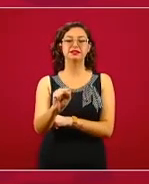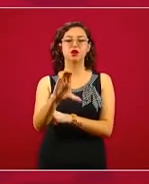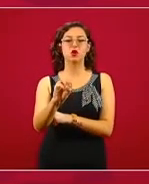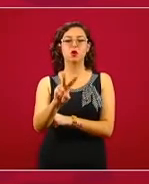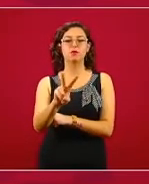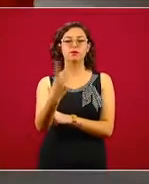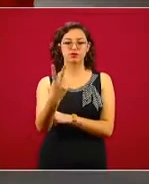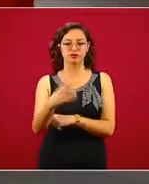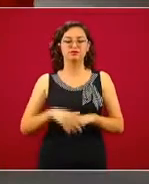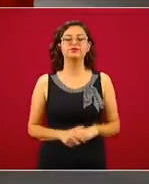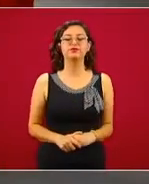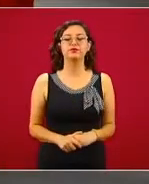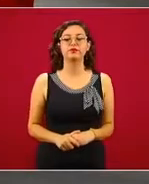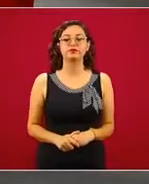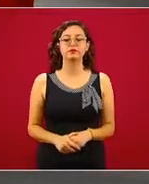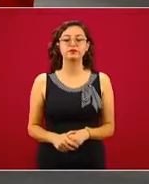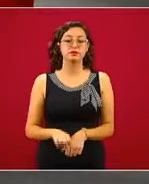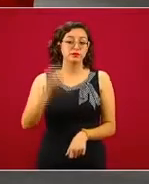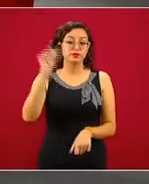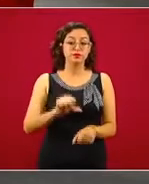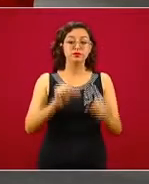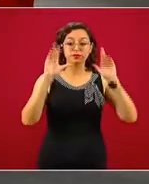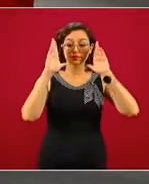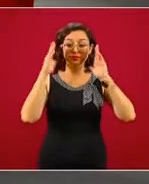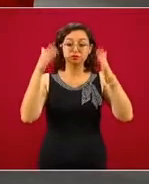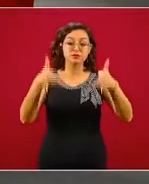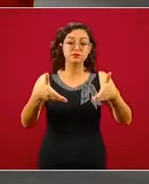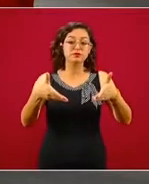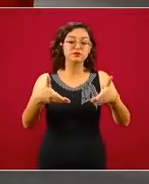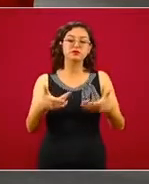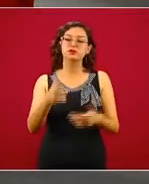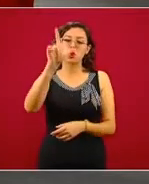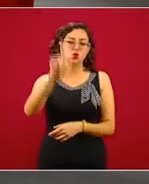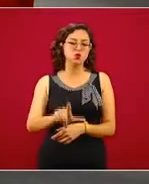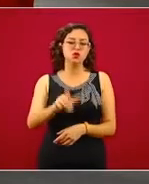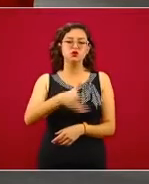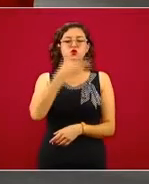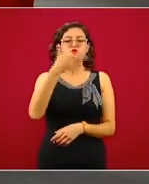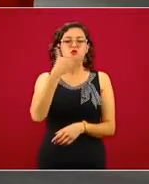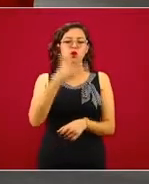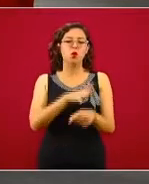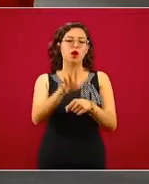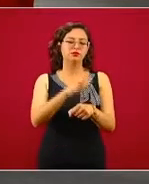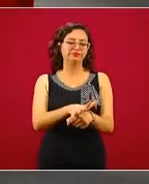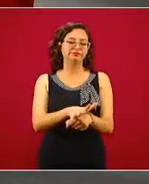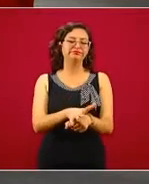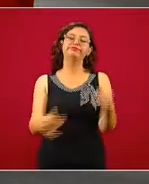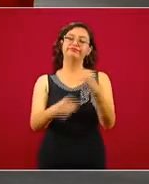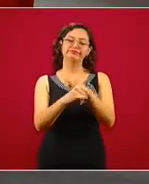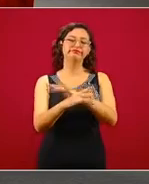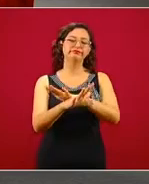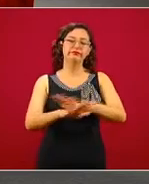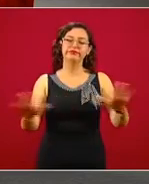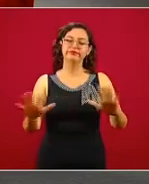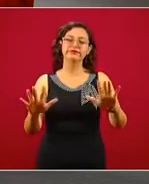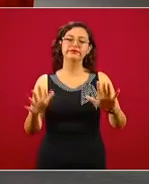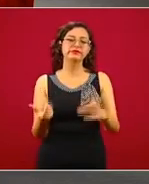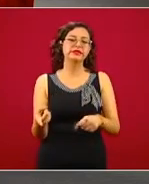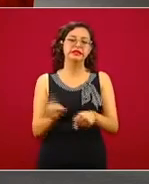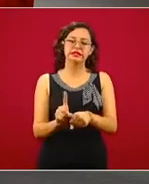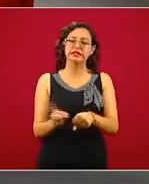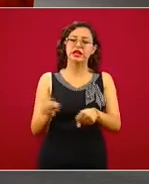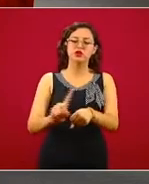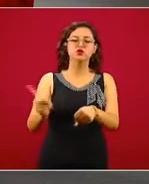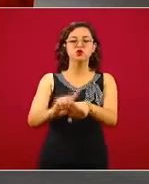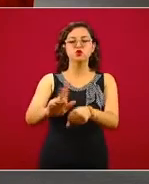by the new Hoy nos vamos coronavirus a centrar, SARS-CoV-2. como la mayoría de los lunes, Today en we'll el be informe técnico, tanto los focusing componentes on the diarios daily